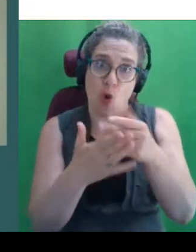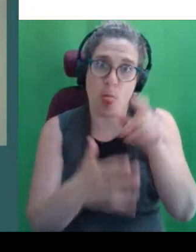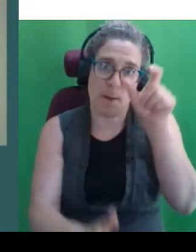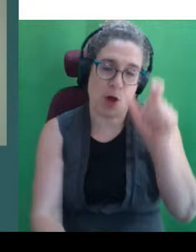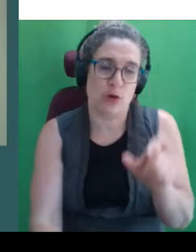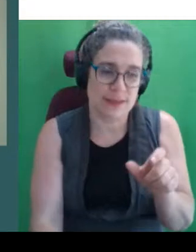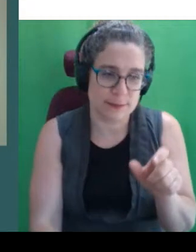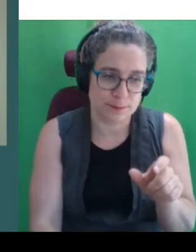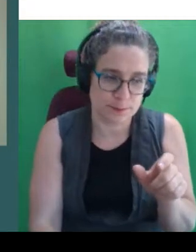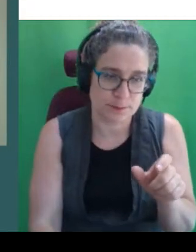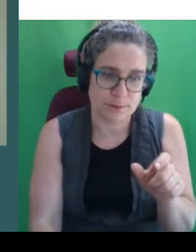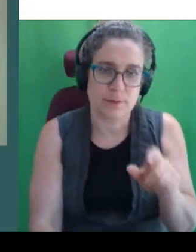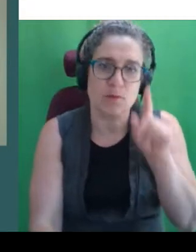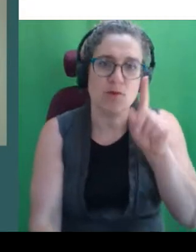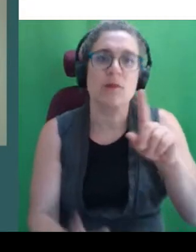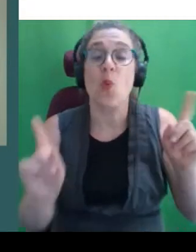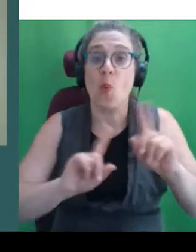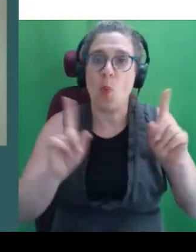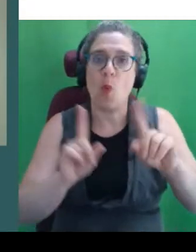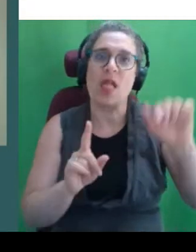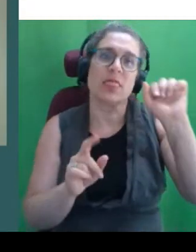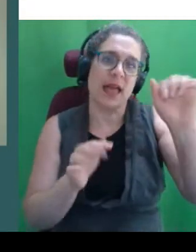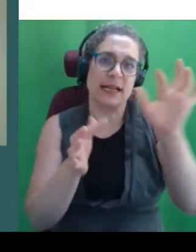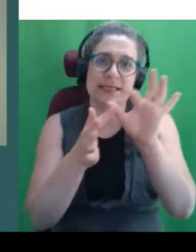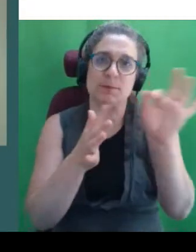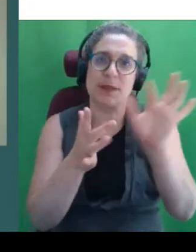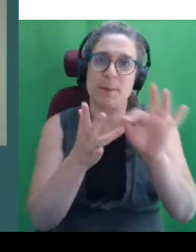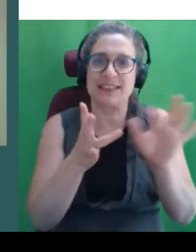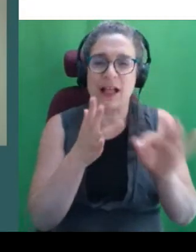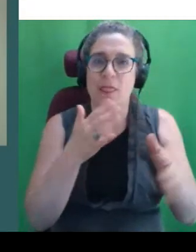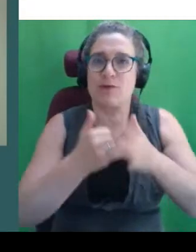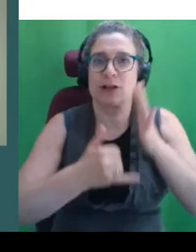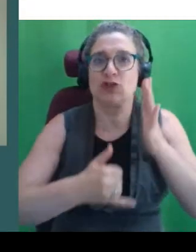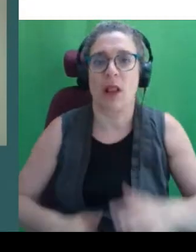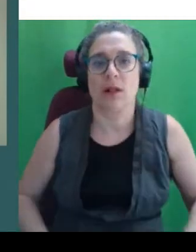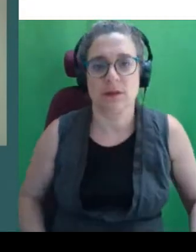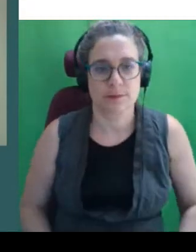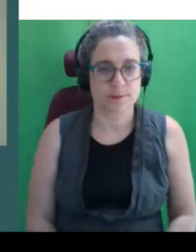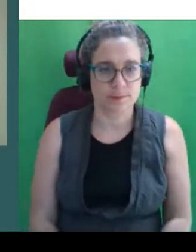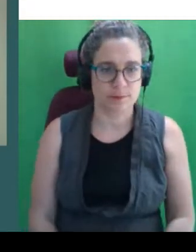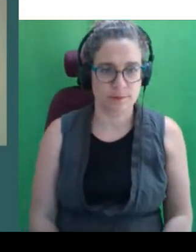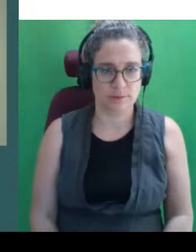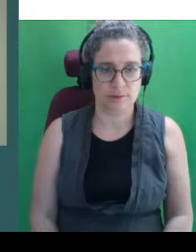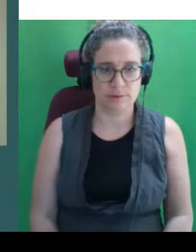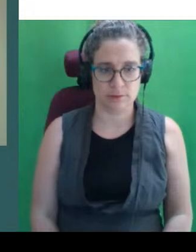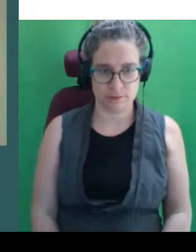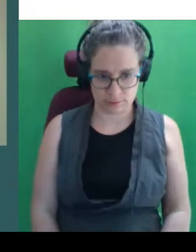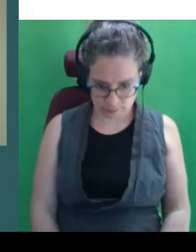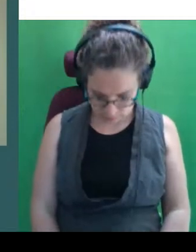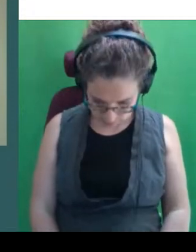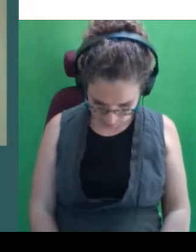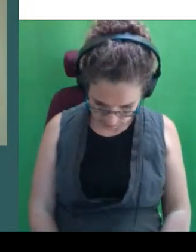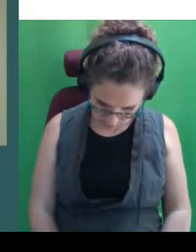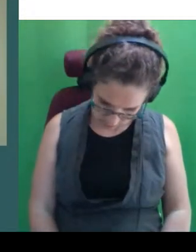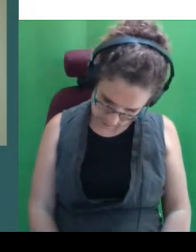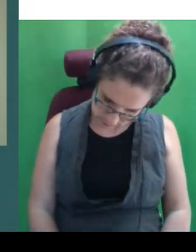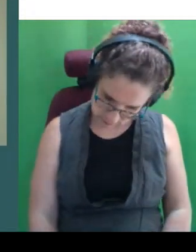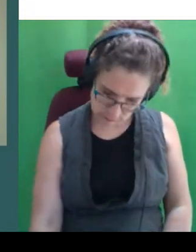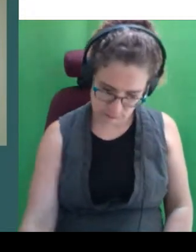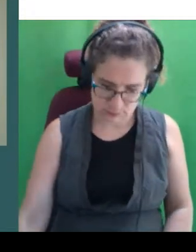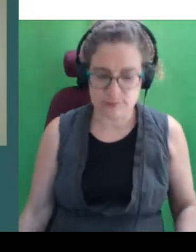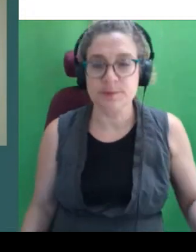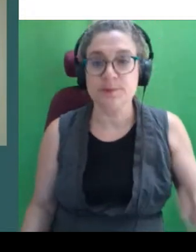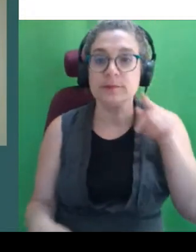and what their symptomatic threshold is as well. Okay, now there's a few about kind of whether to